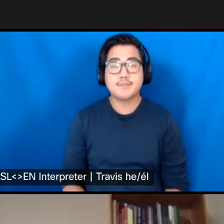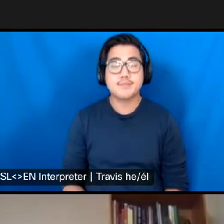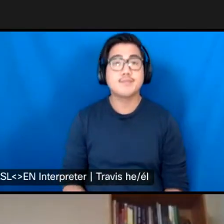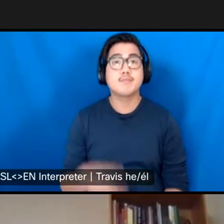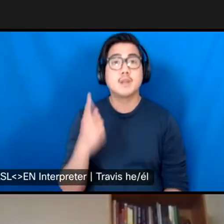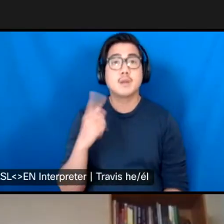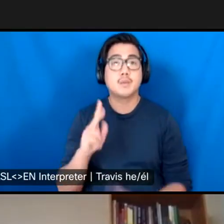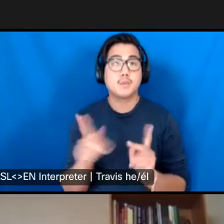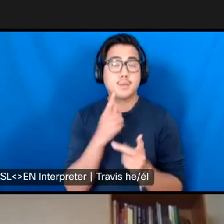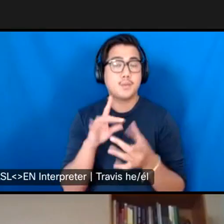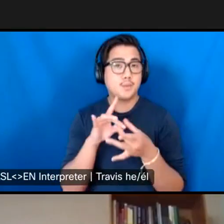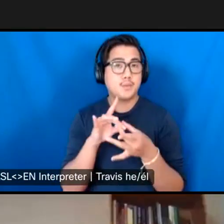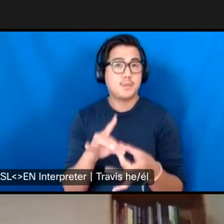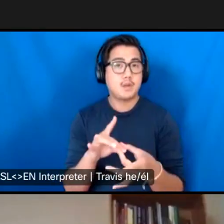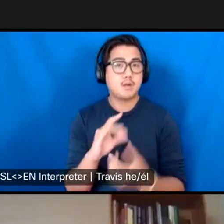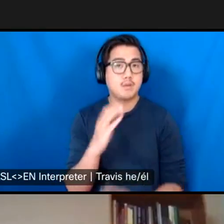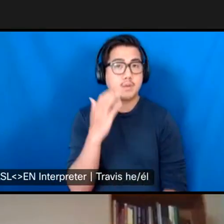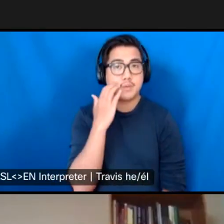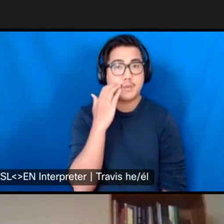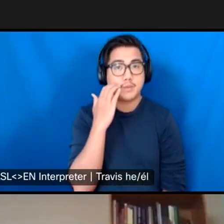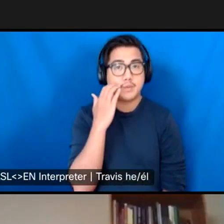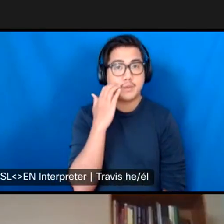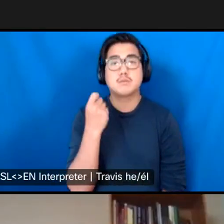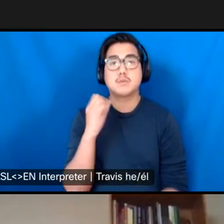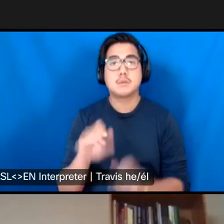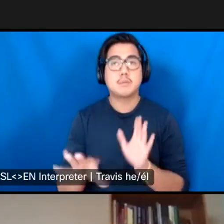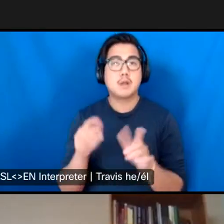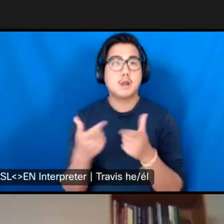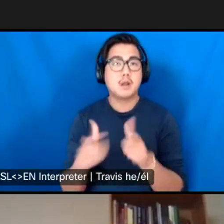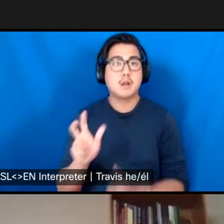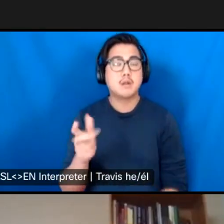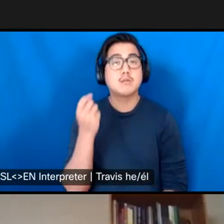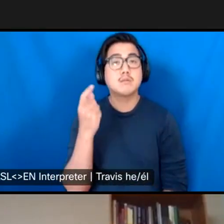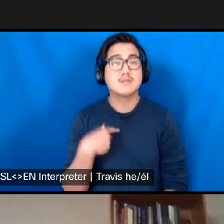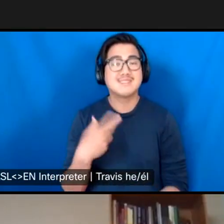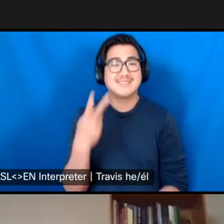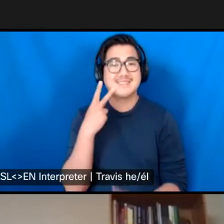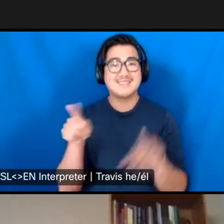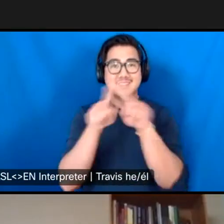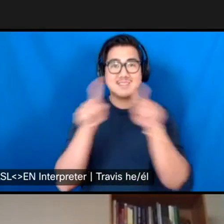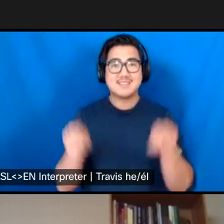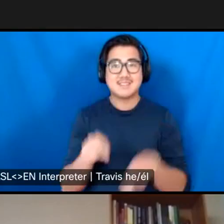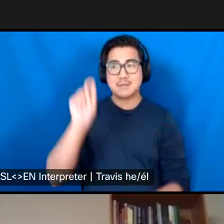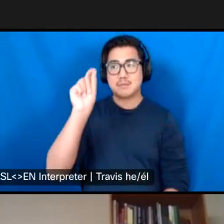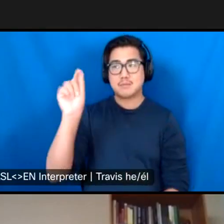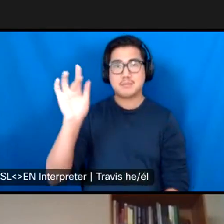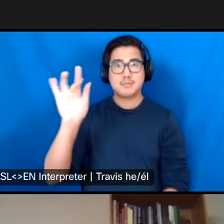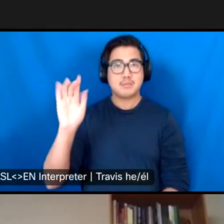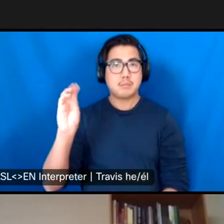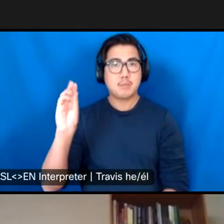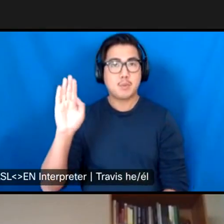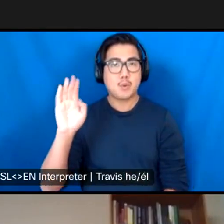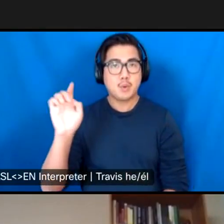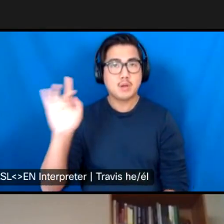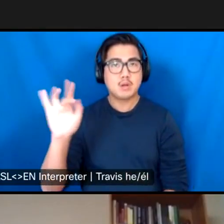mobile device, you can choose your language channel by selecting the More option, then Interpretation, then